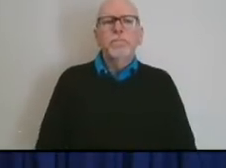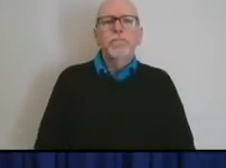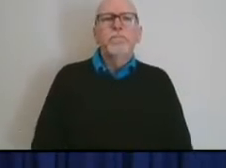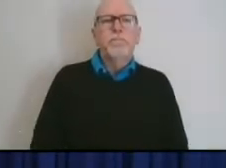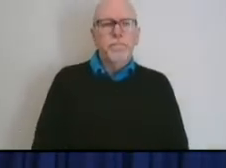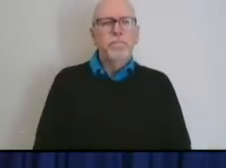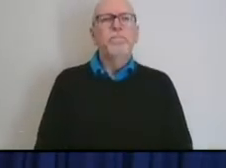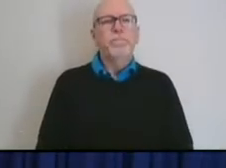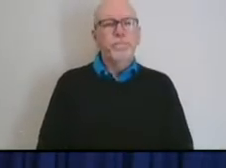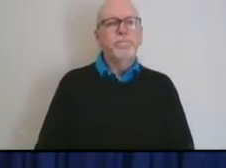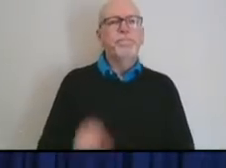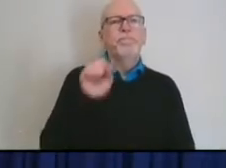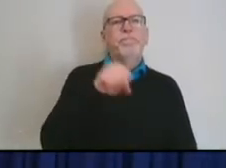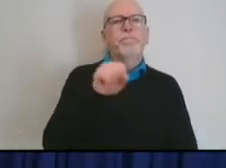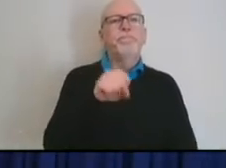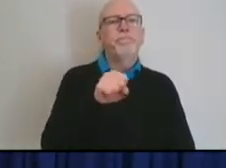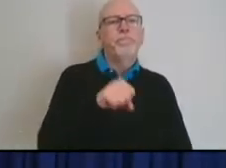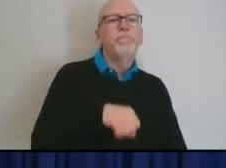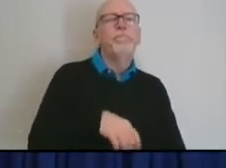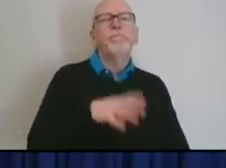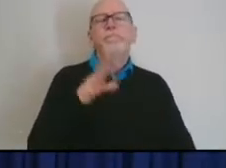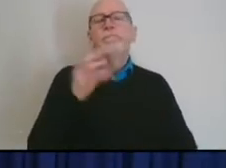Yeah, and I would say,